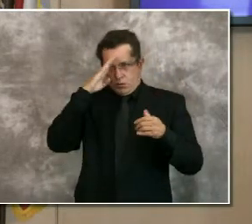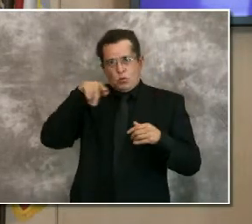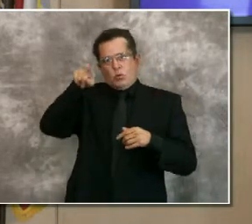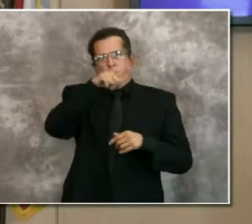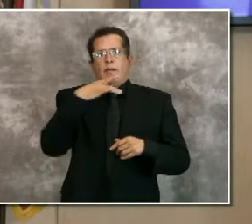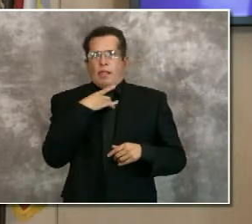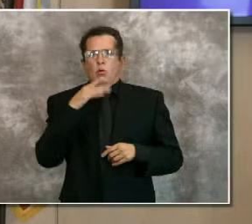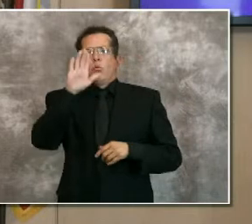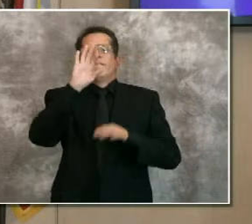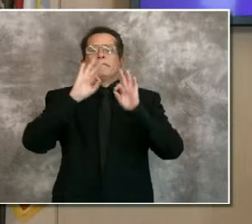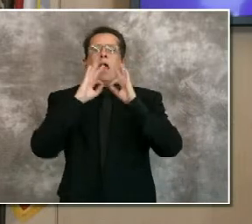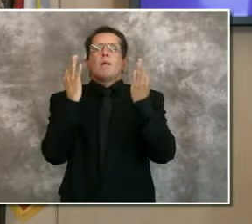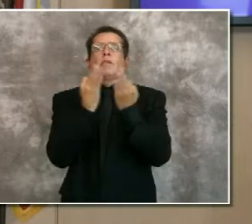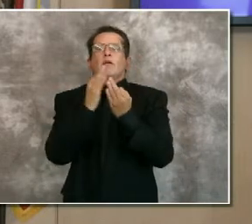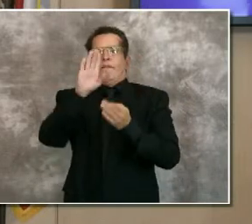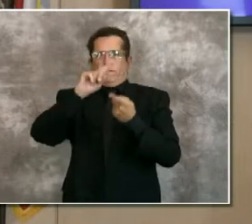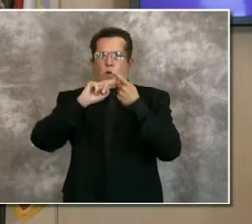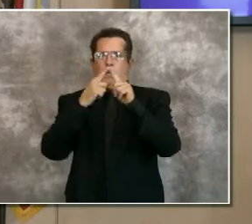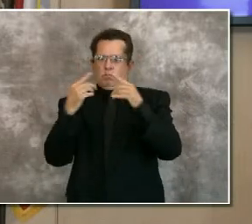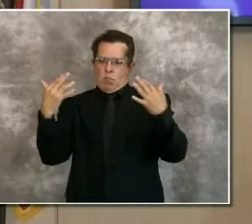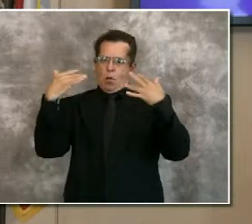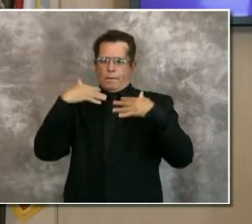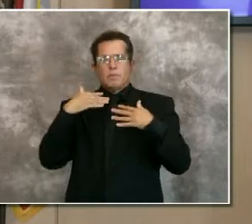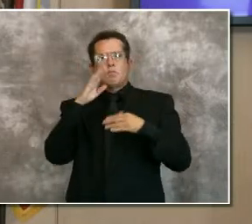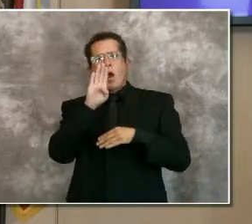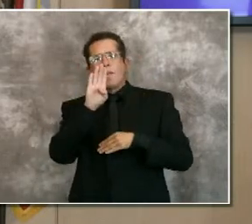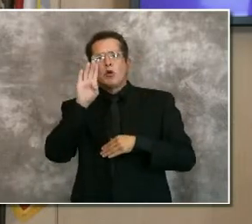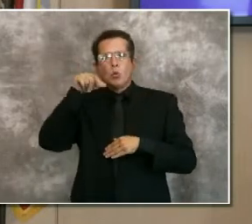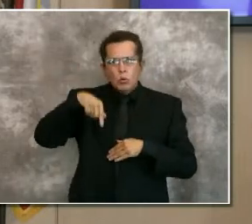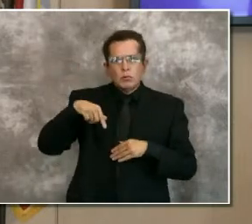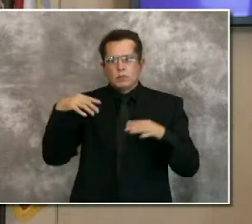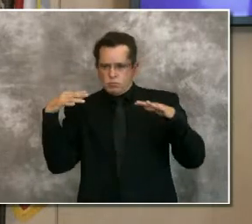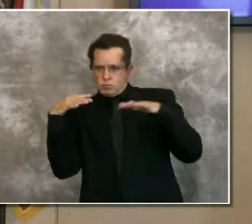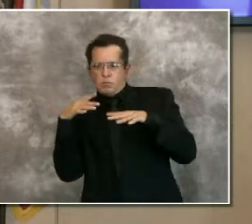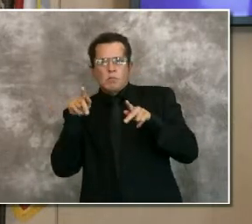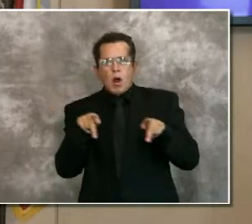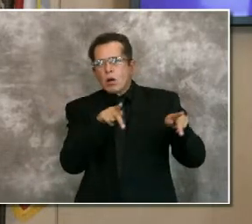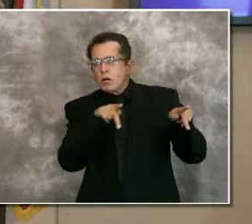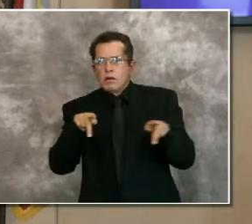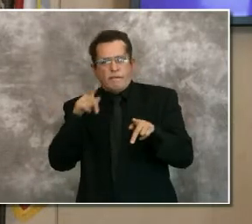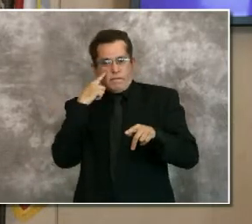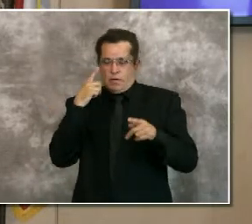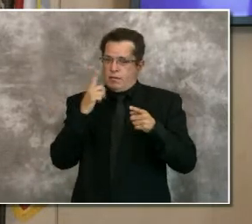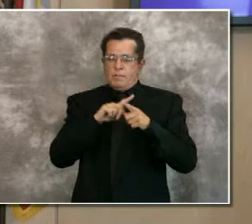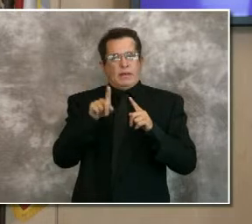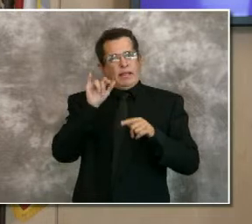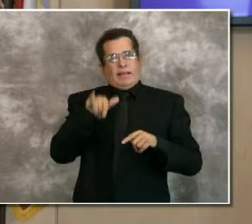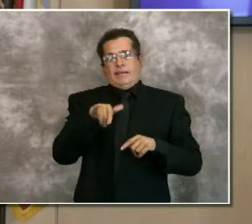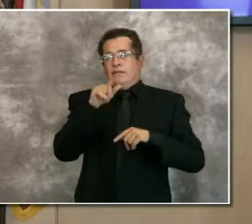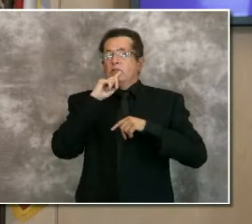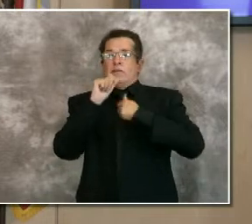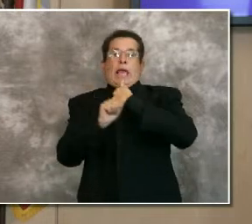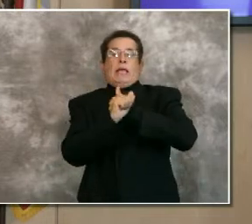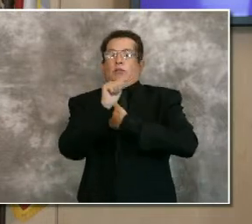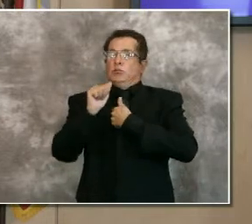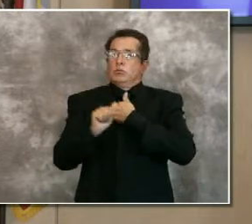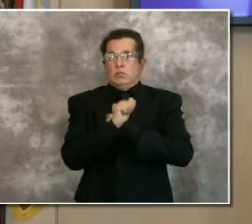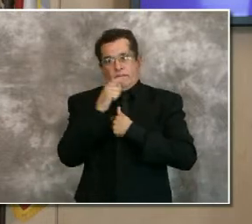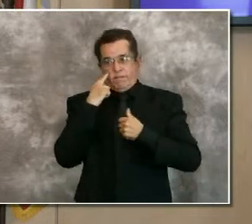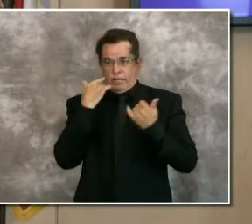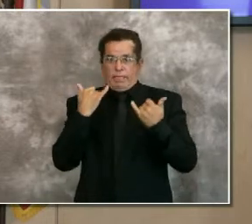families and friends over for backyard barbecues and celebrations. But this is a recipe for disaster this